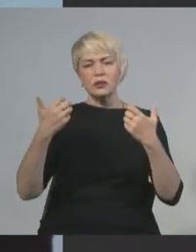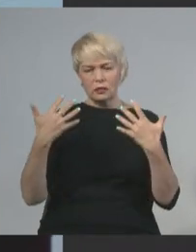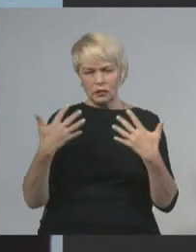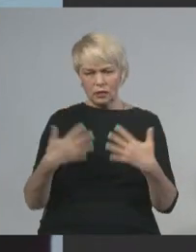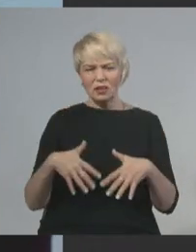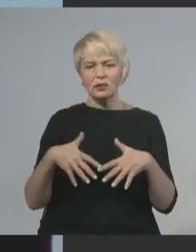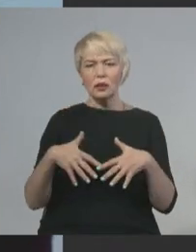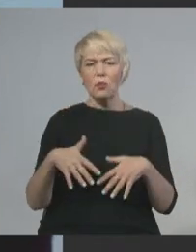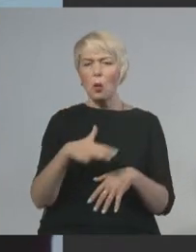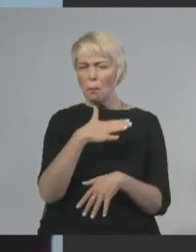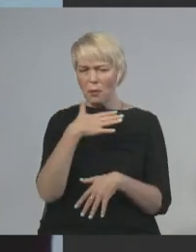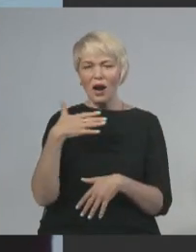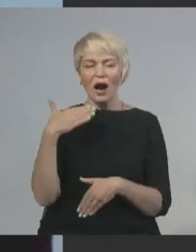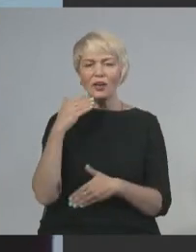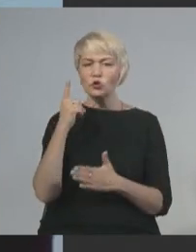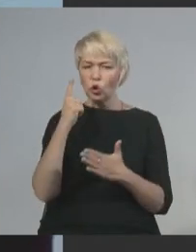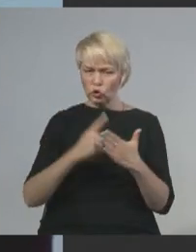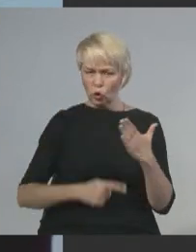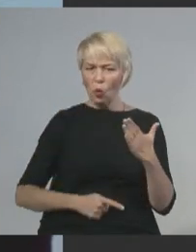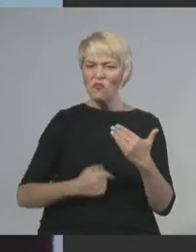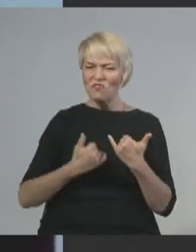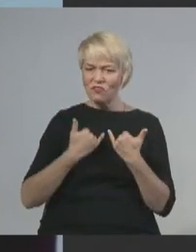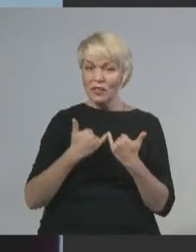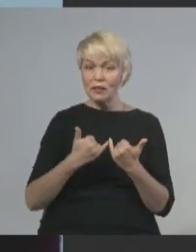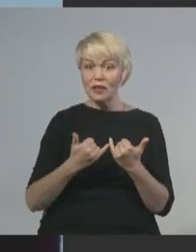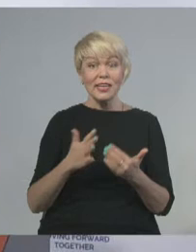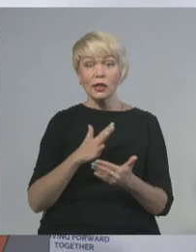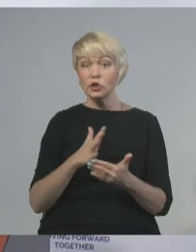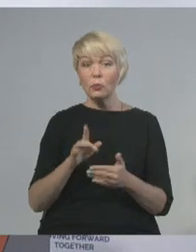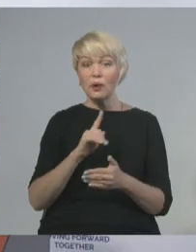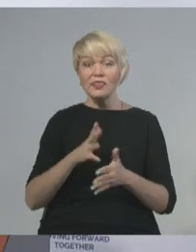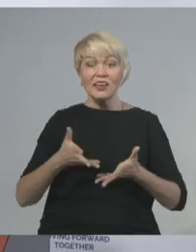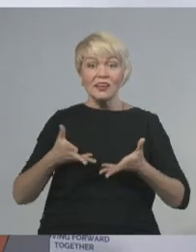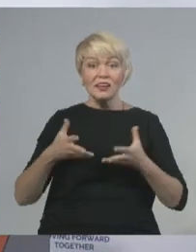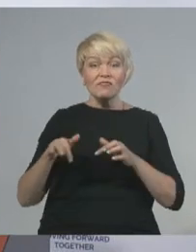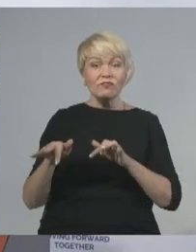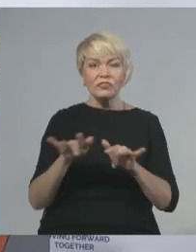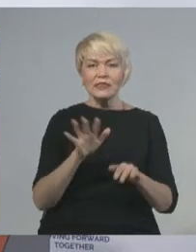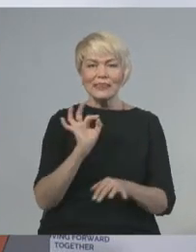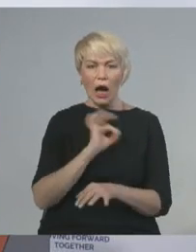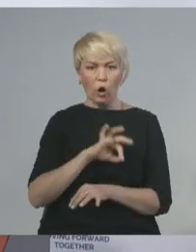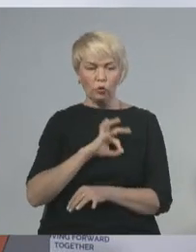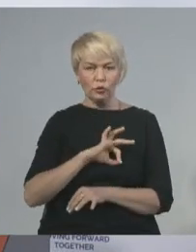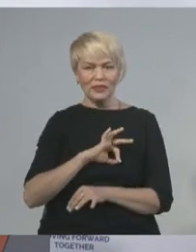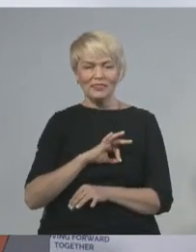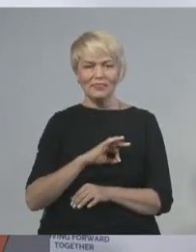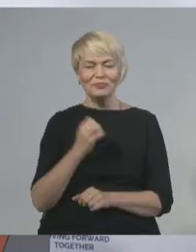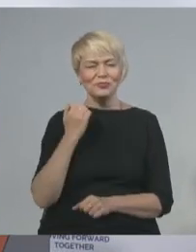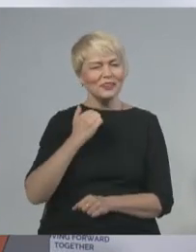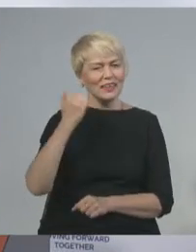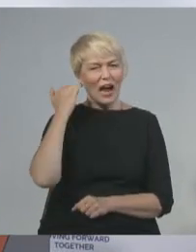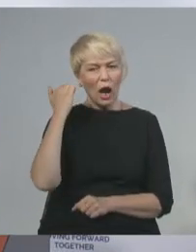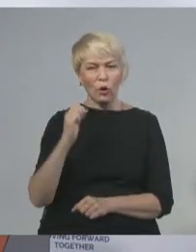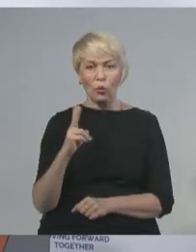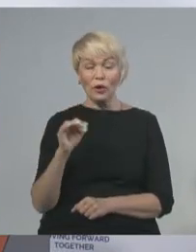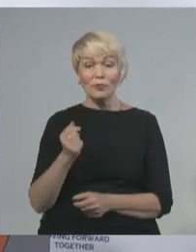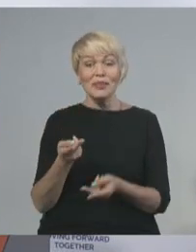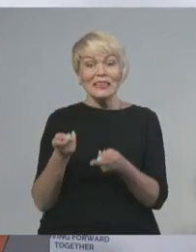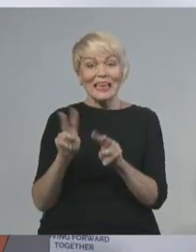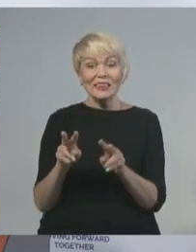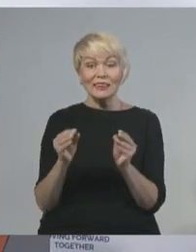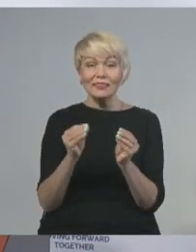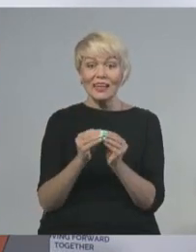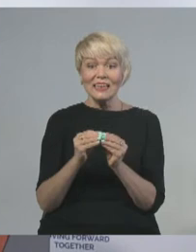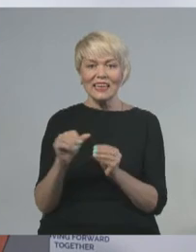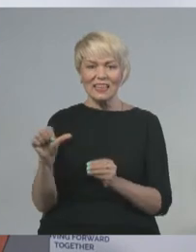take pay attention to this thank you camille and we have only 10 minutes left but i would like to ask